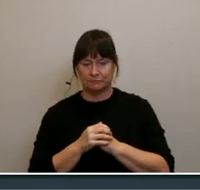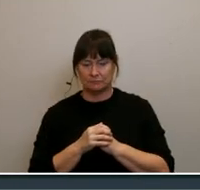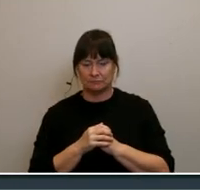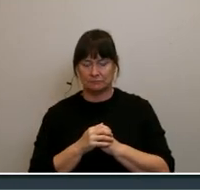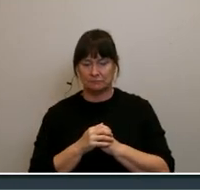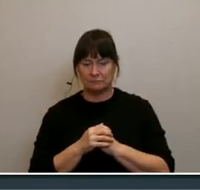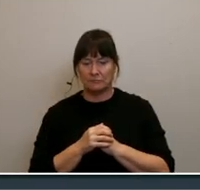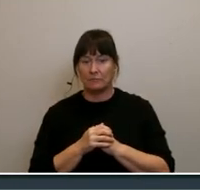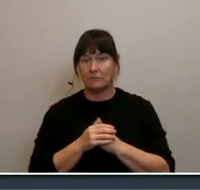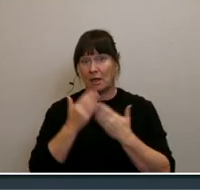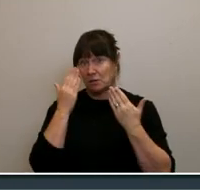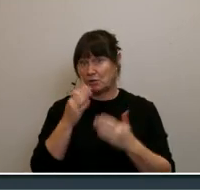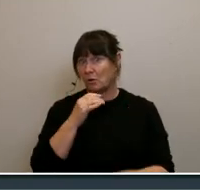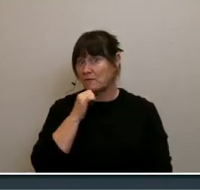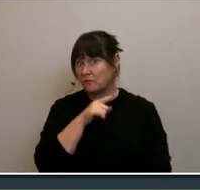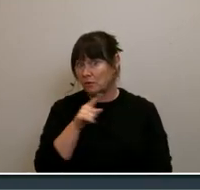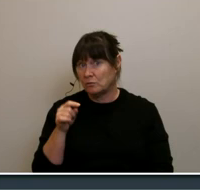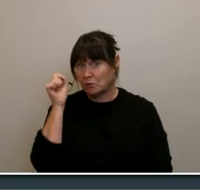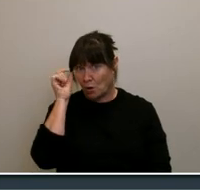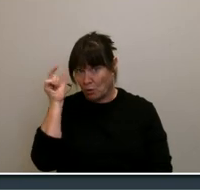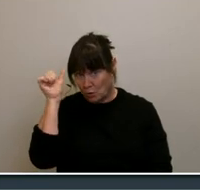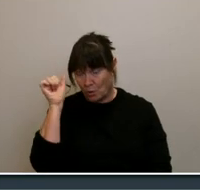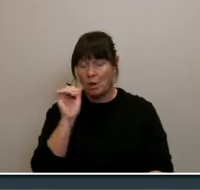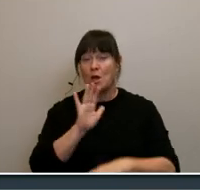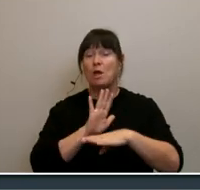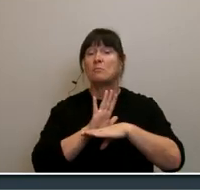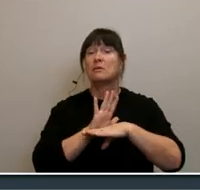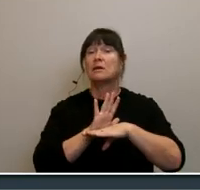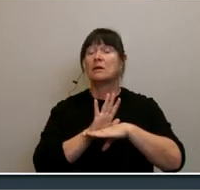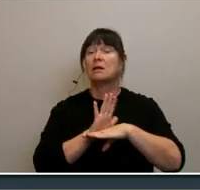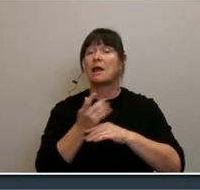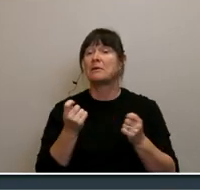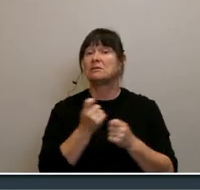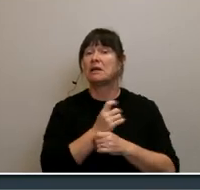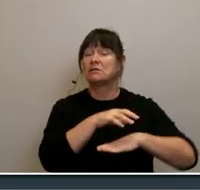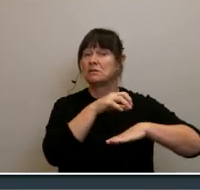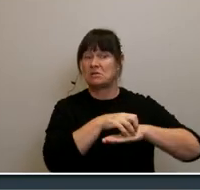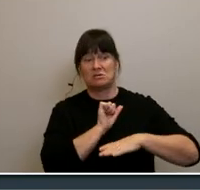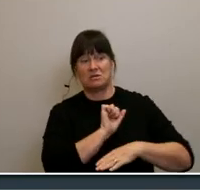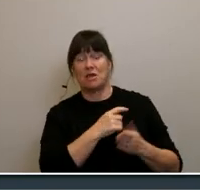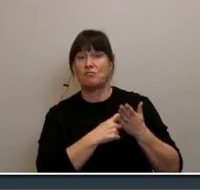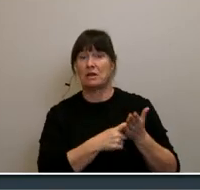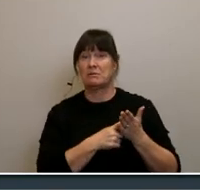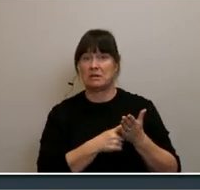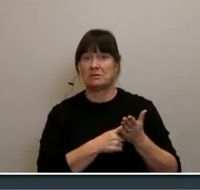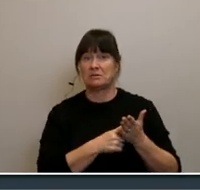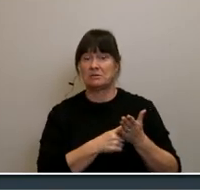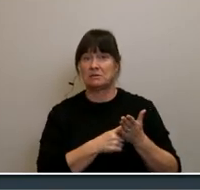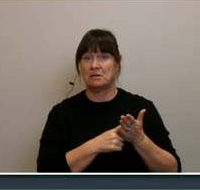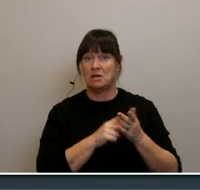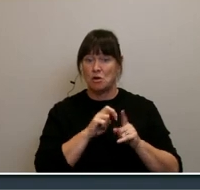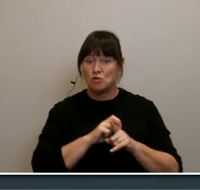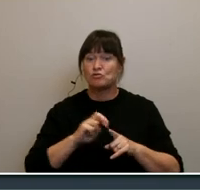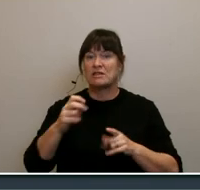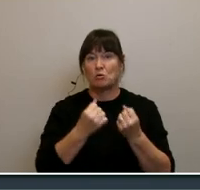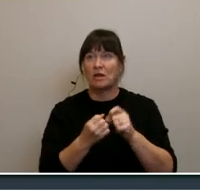I don't know whether you are aware, but the Climate Change Commission's recommendation is that traffic transport